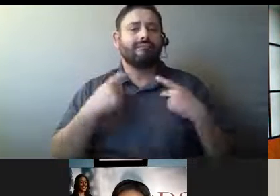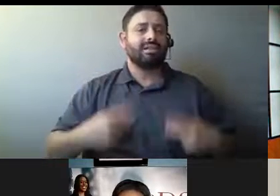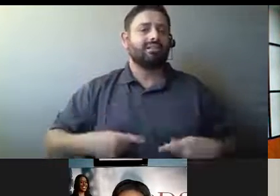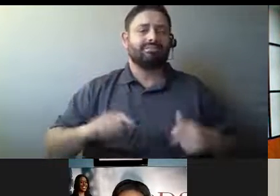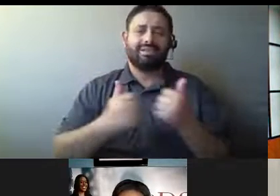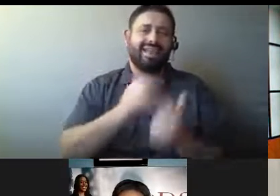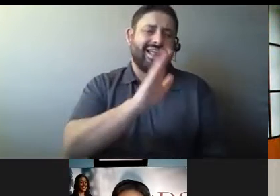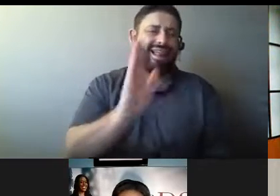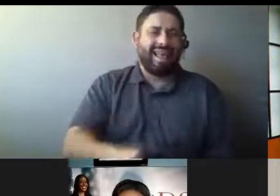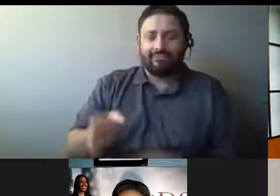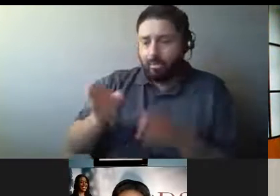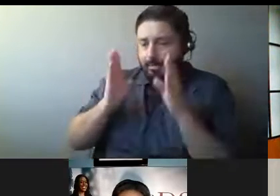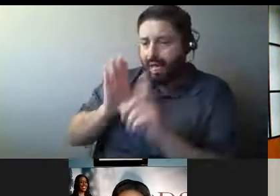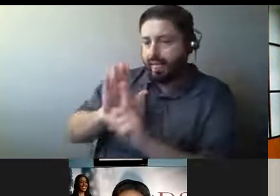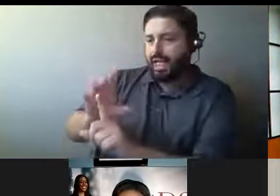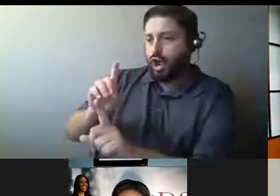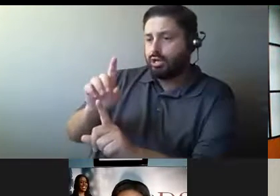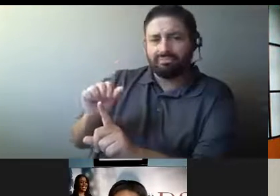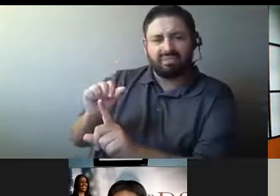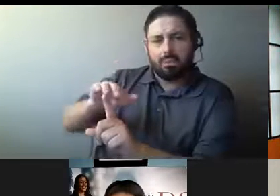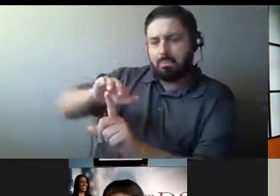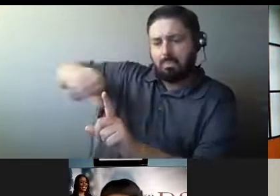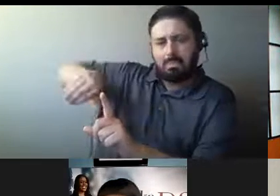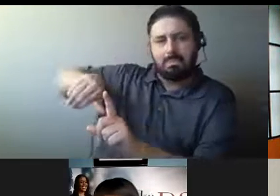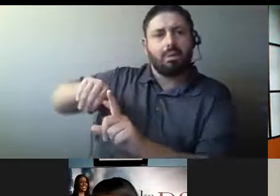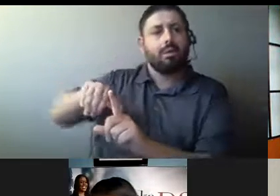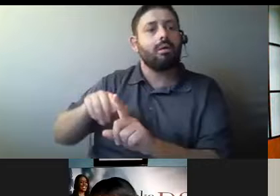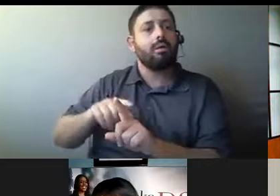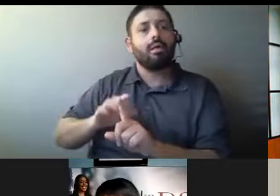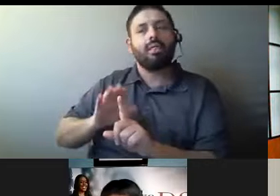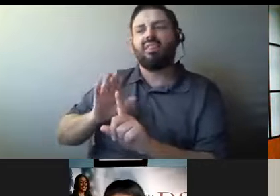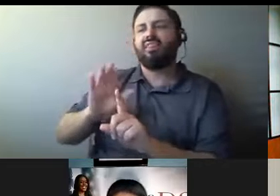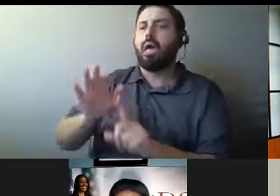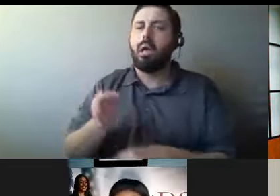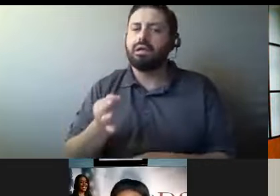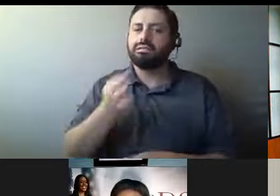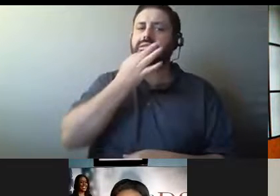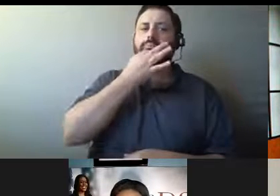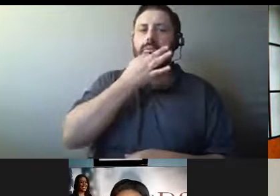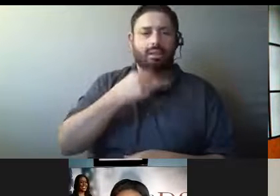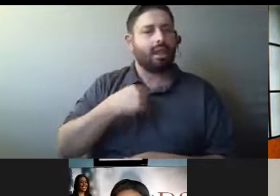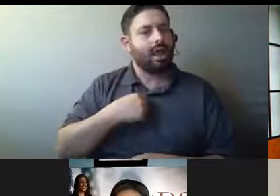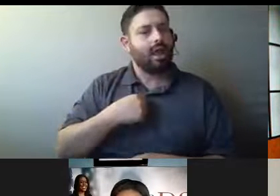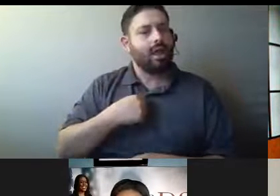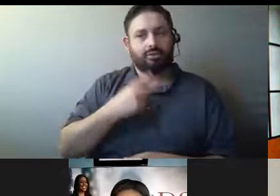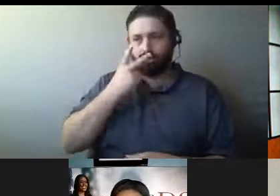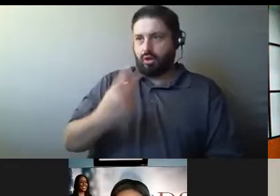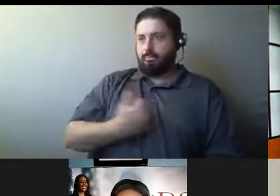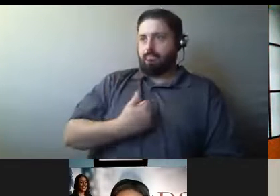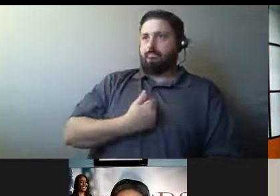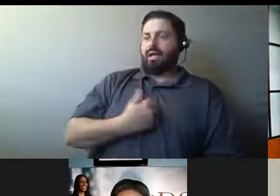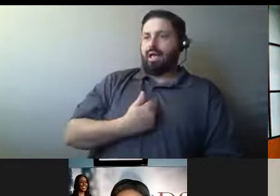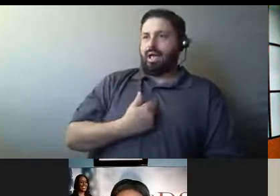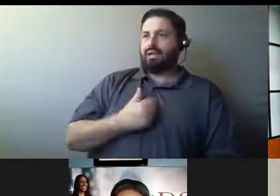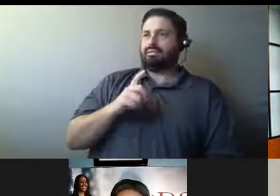their disability, but because of their adaptability, then I kind of saw my disability,